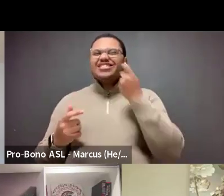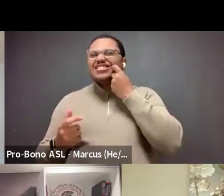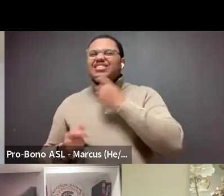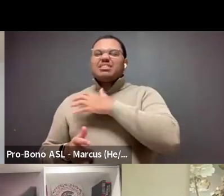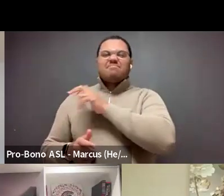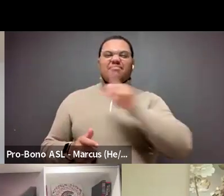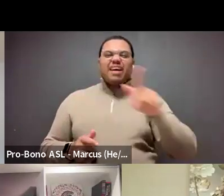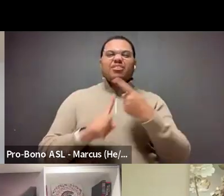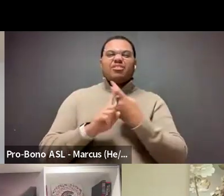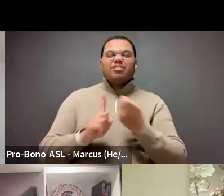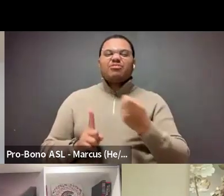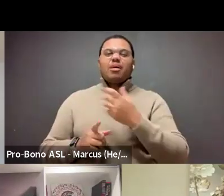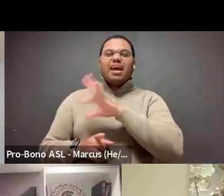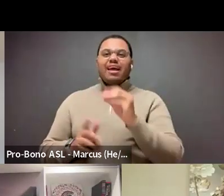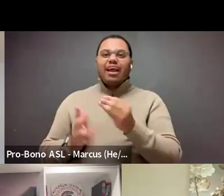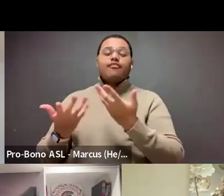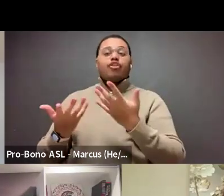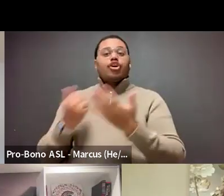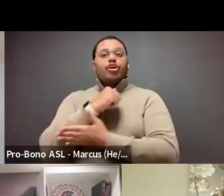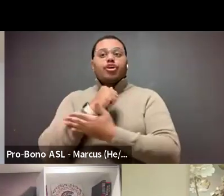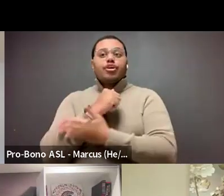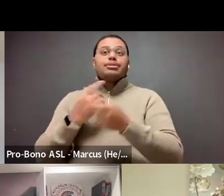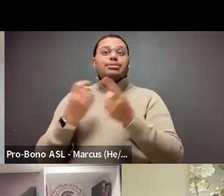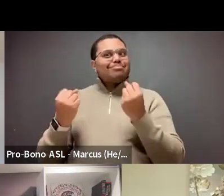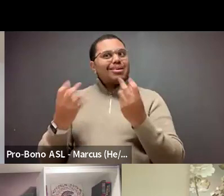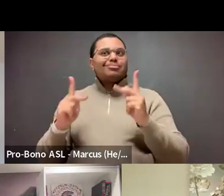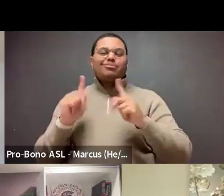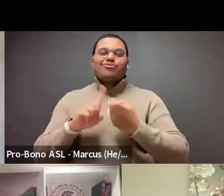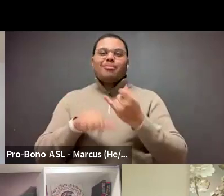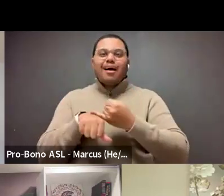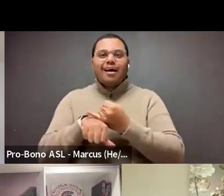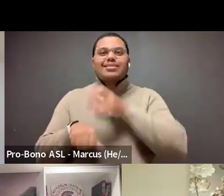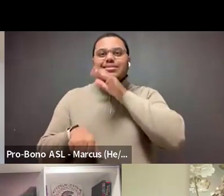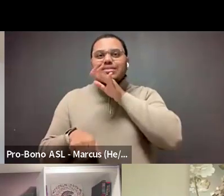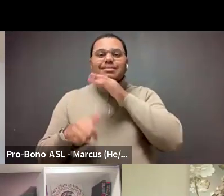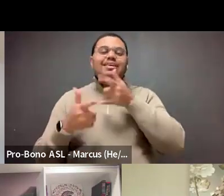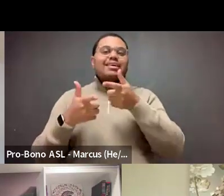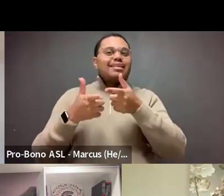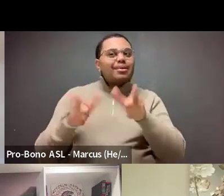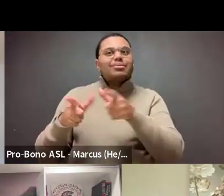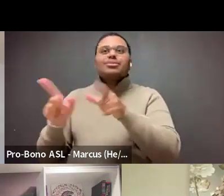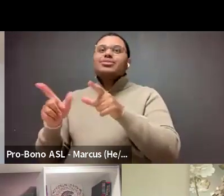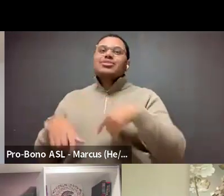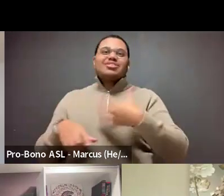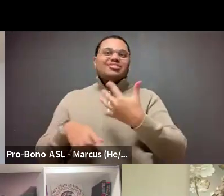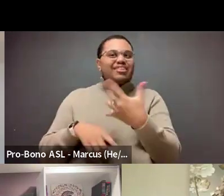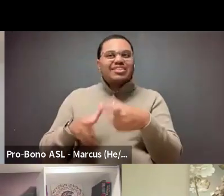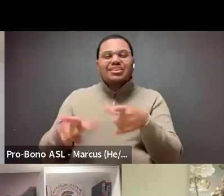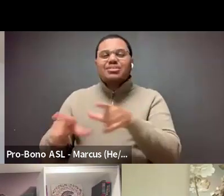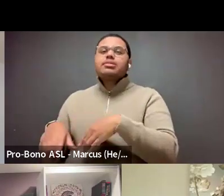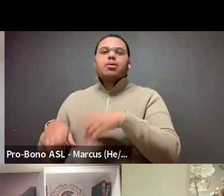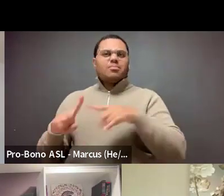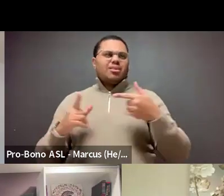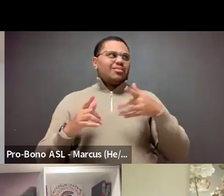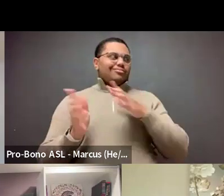from different islands and people speak five languages and they're Black, but they're different than you might find Black Americans in San Diego or Black Americans